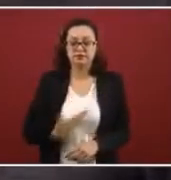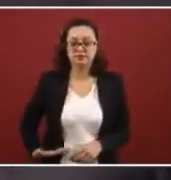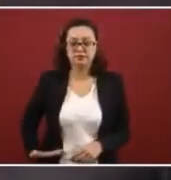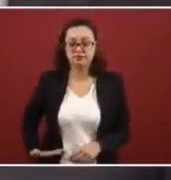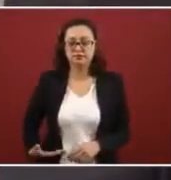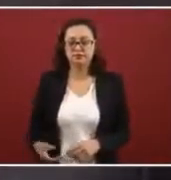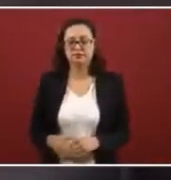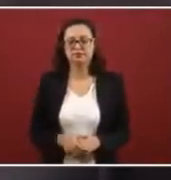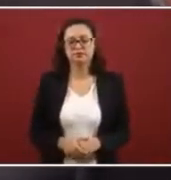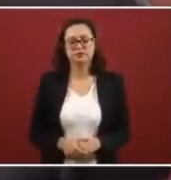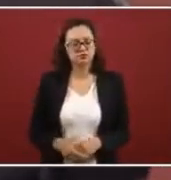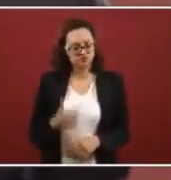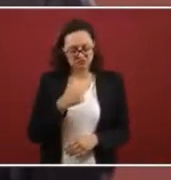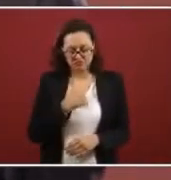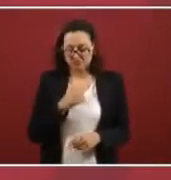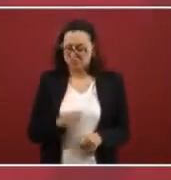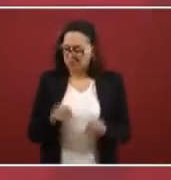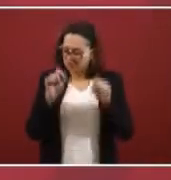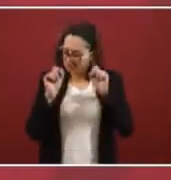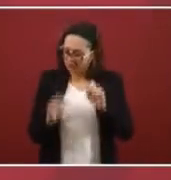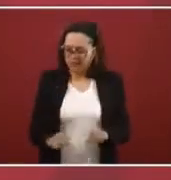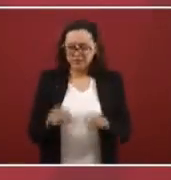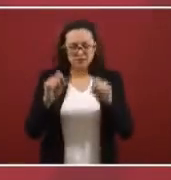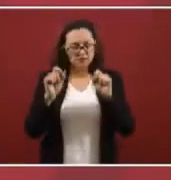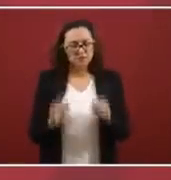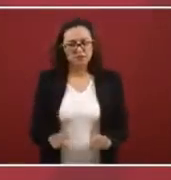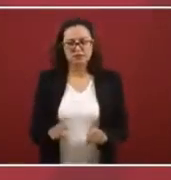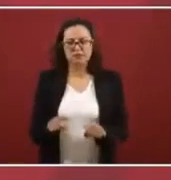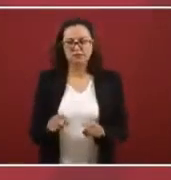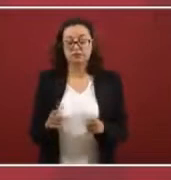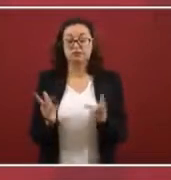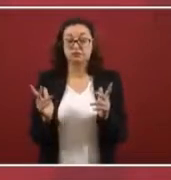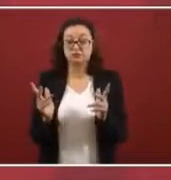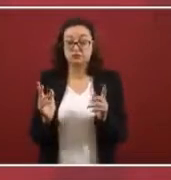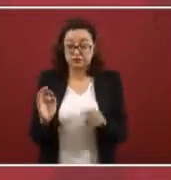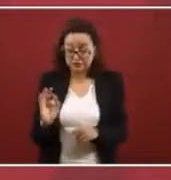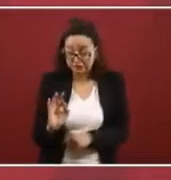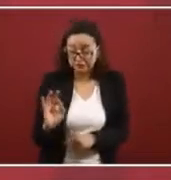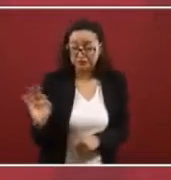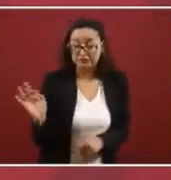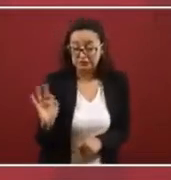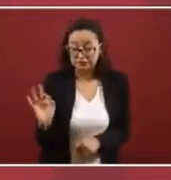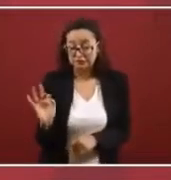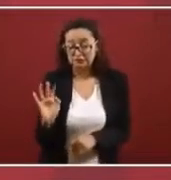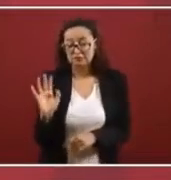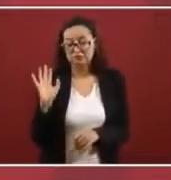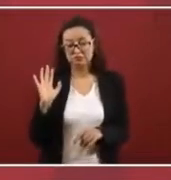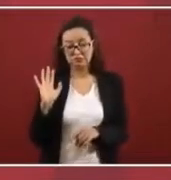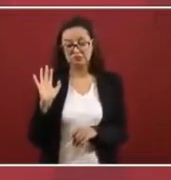ex-president. I have sustained that if it is necessary,